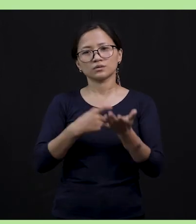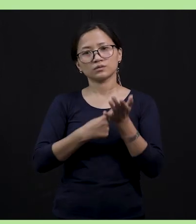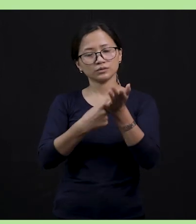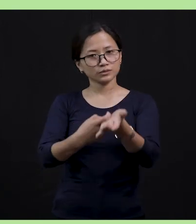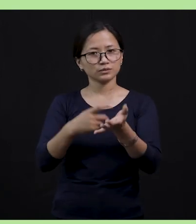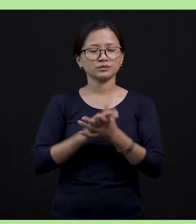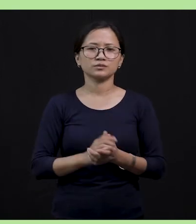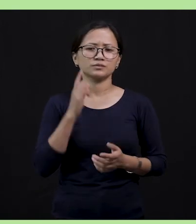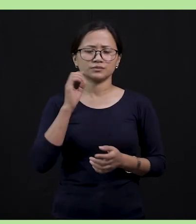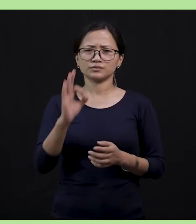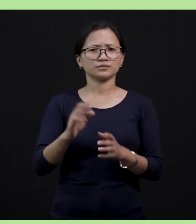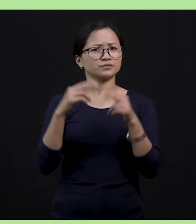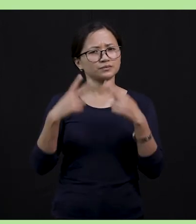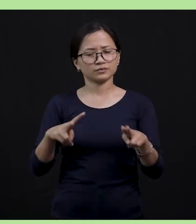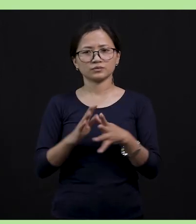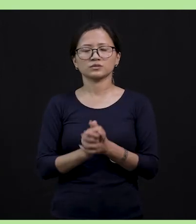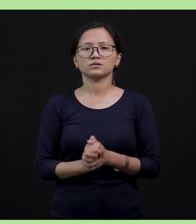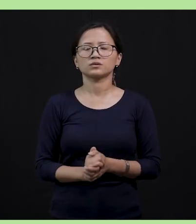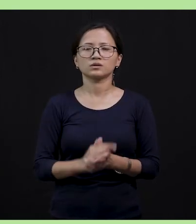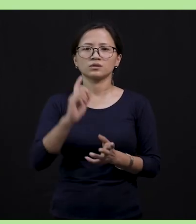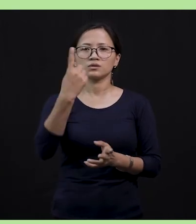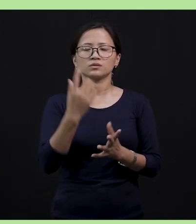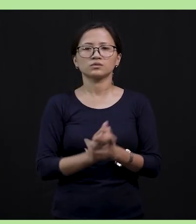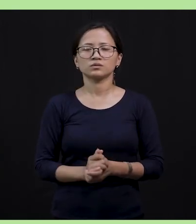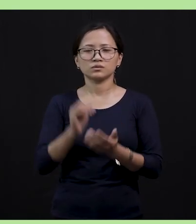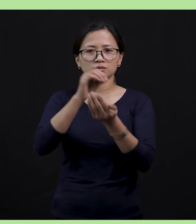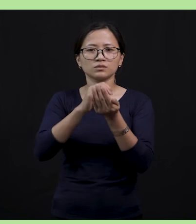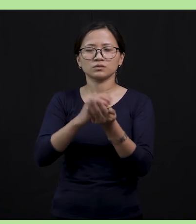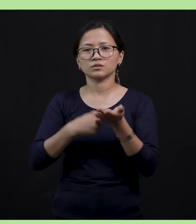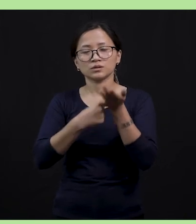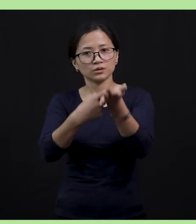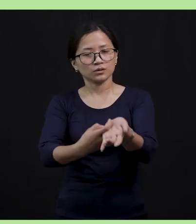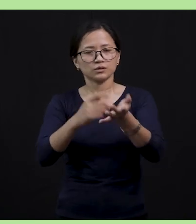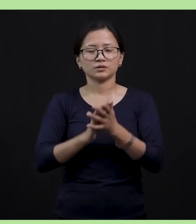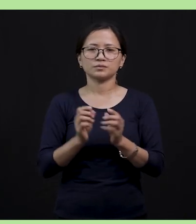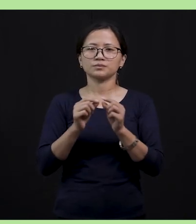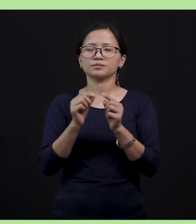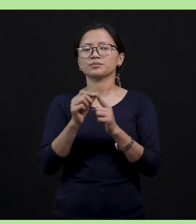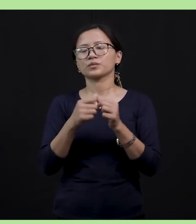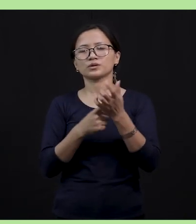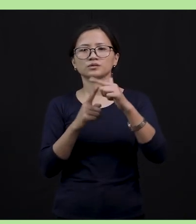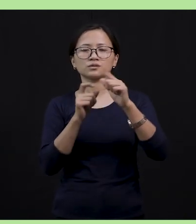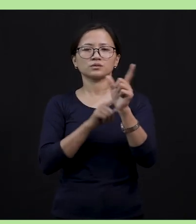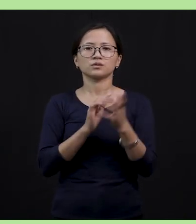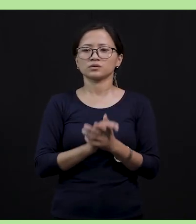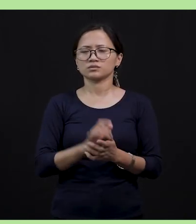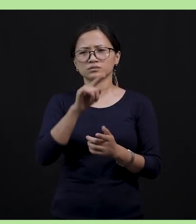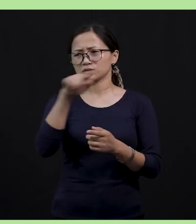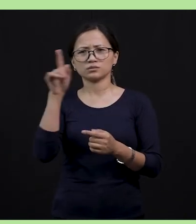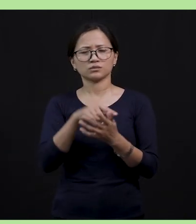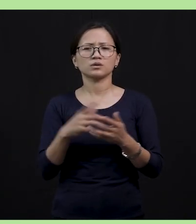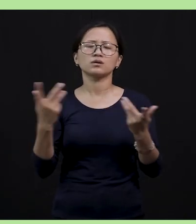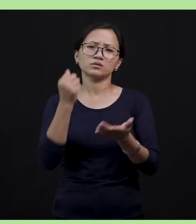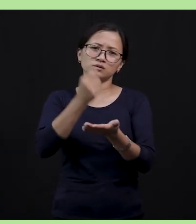very important, because opposition is the one which keeps the ruling party on toes, keeps them telling that this is wrong and